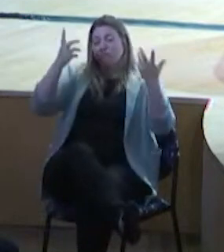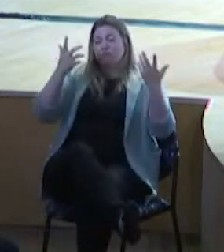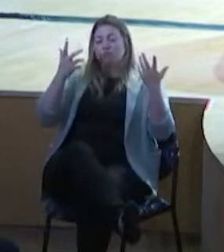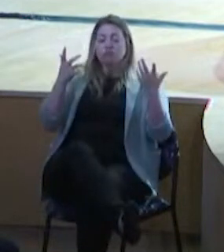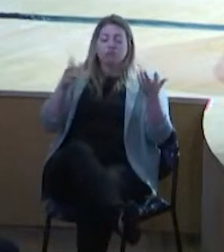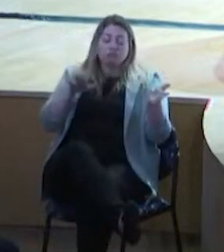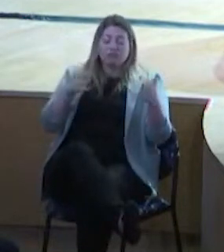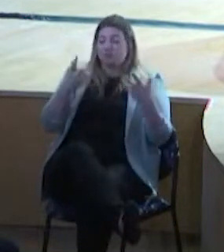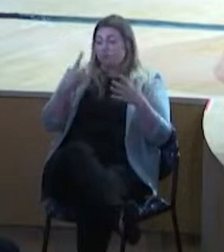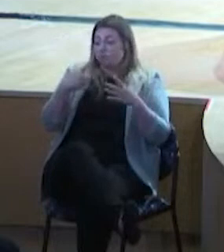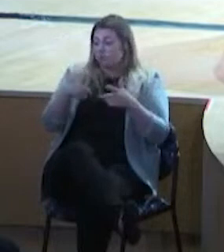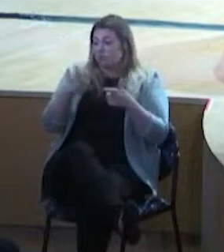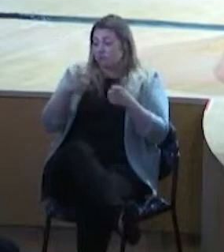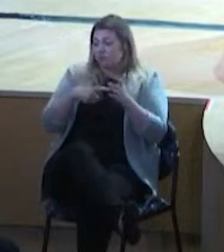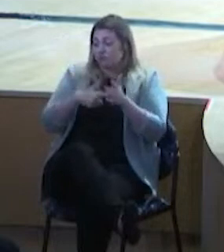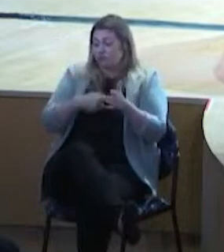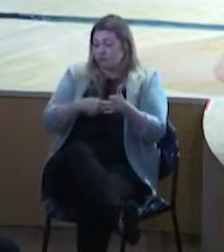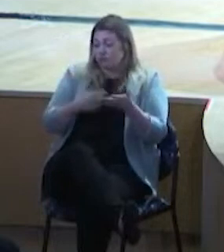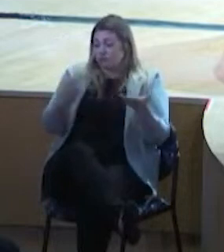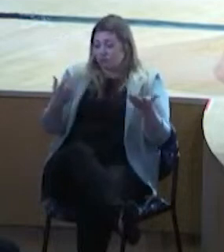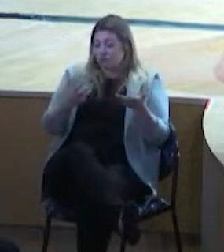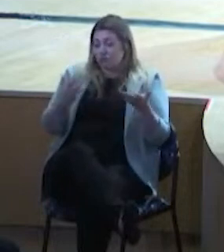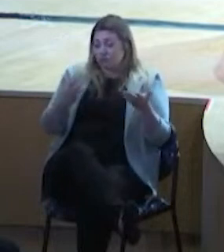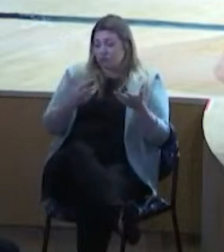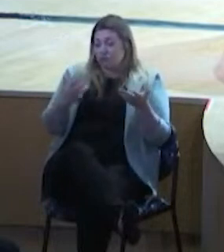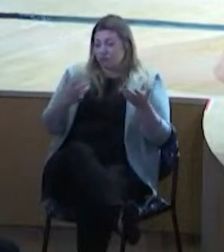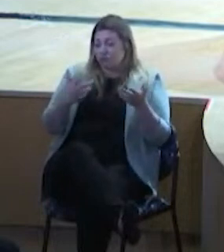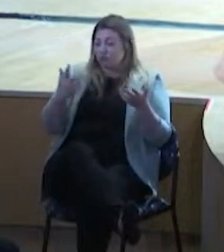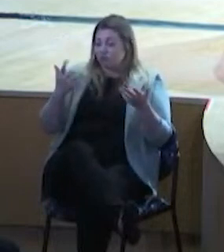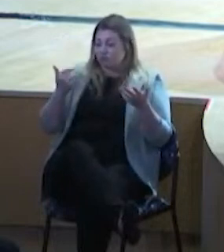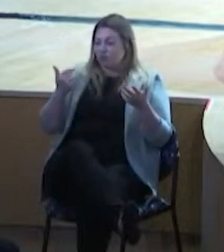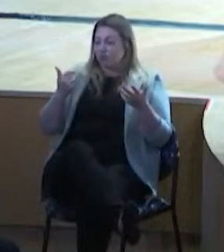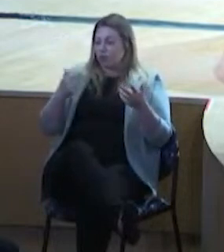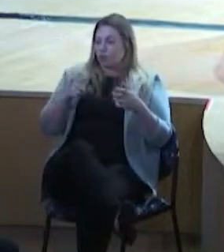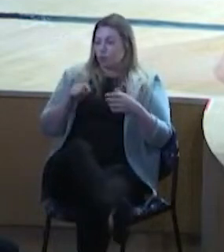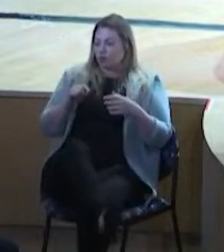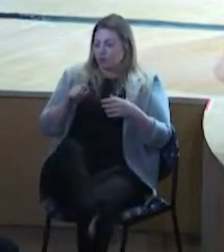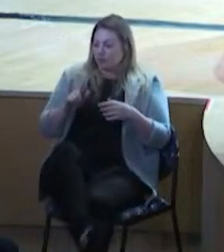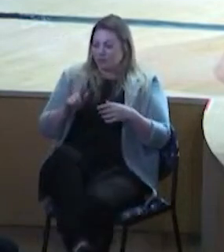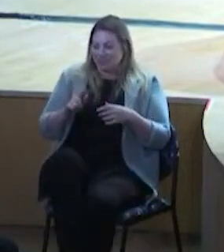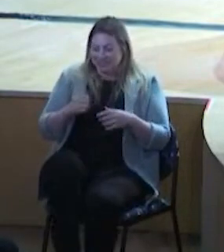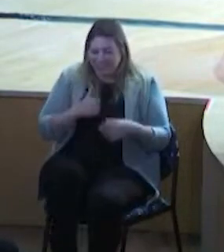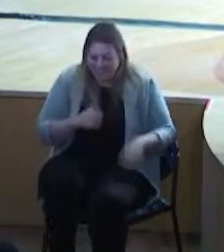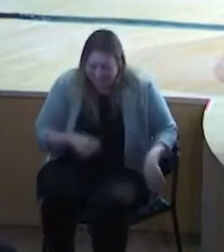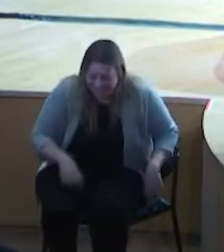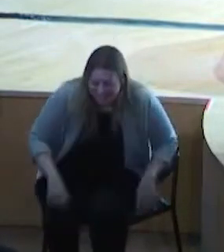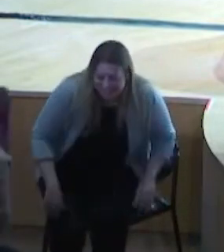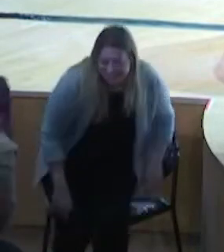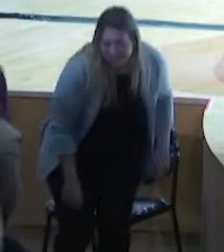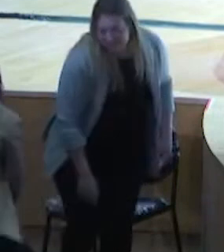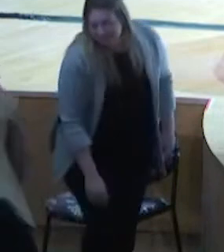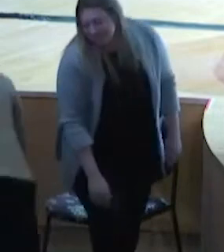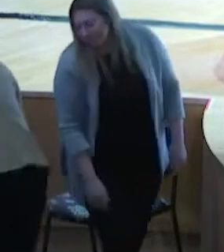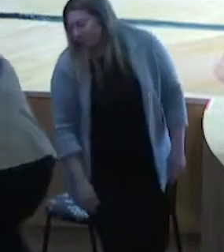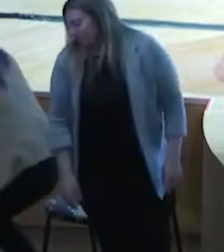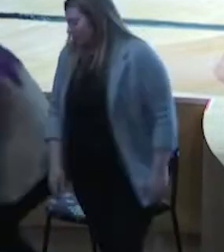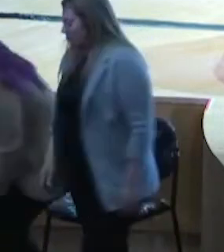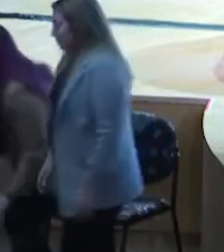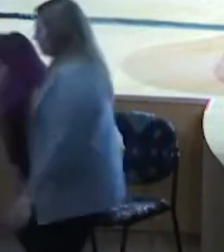Just for a quick example, so last year, 2021, well, sorry, year before last, in 2021, we